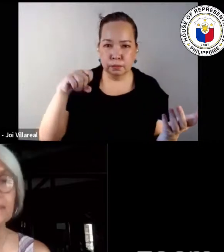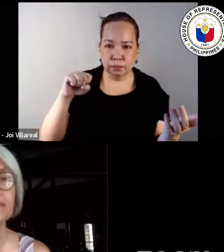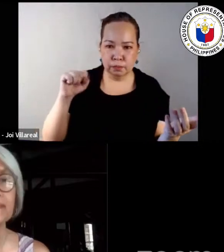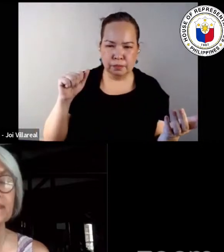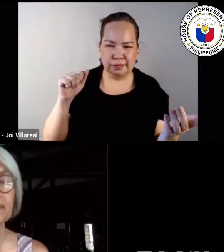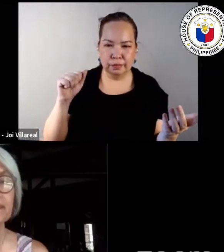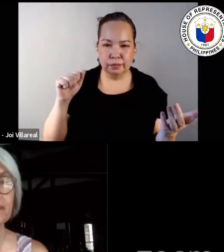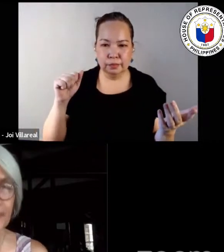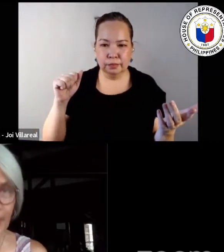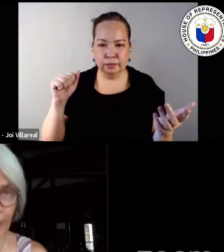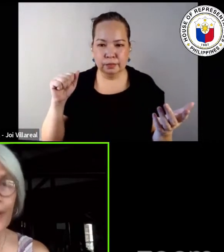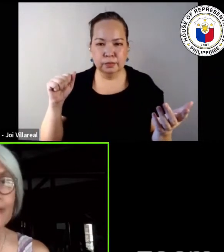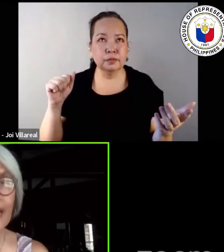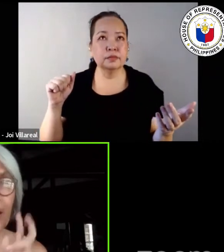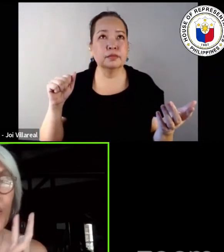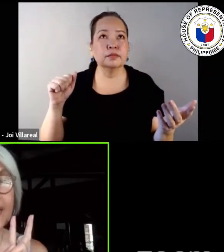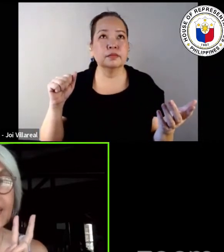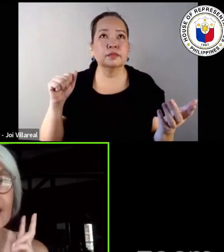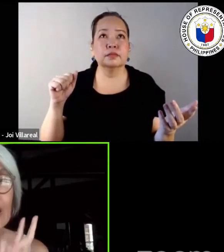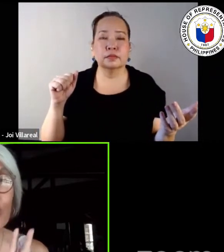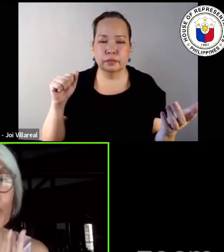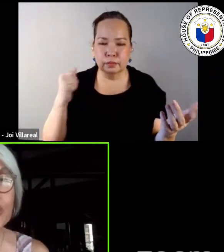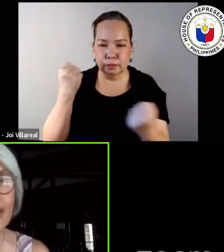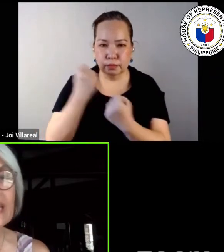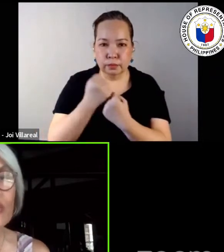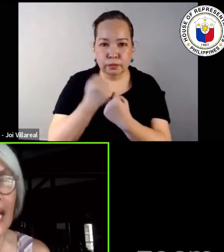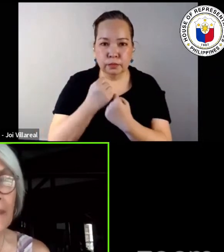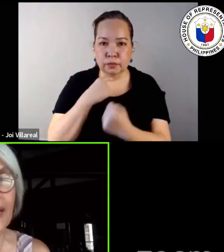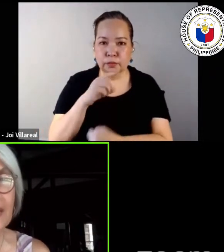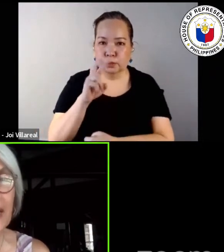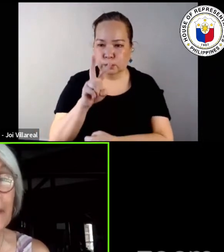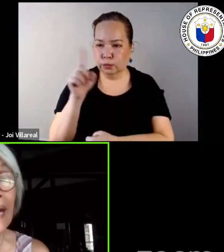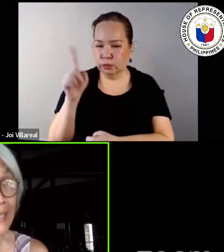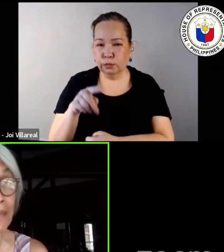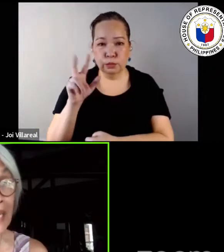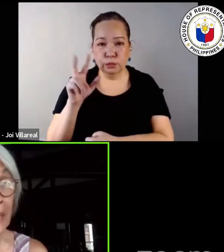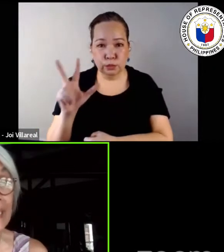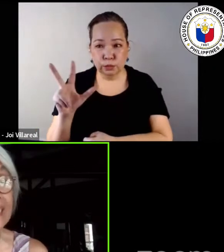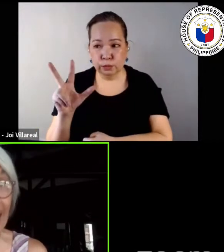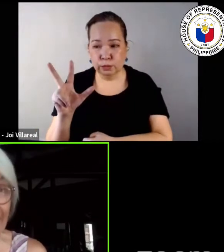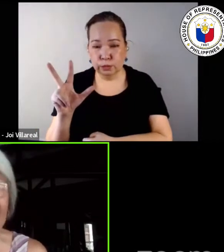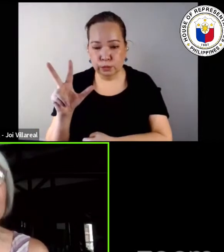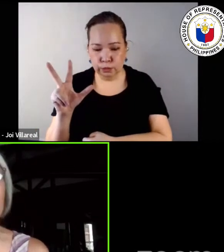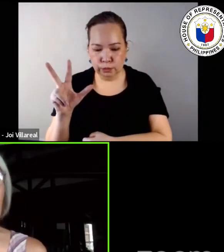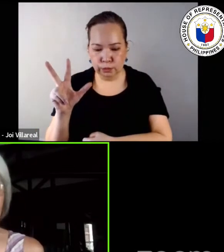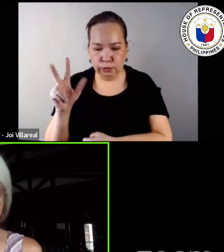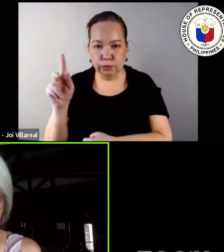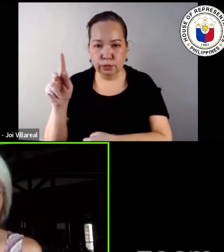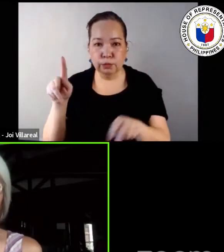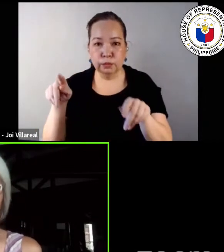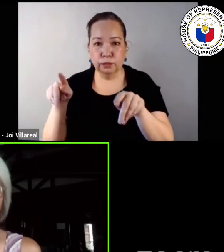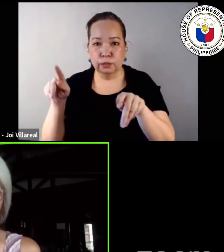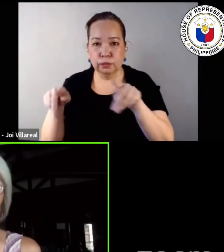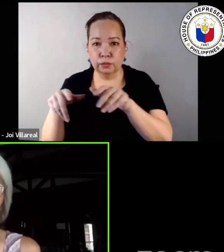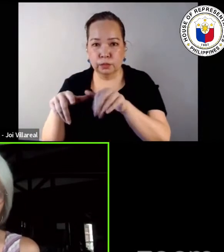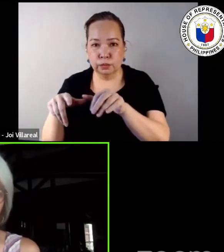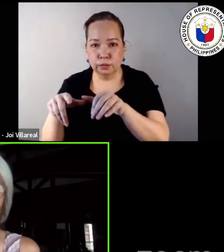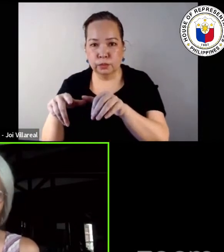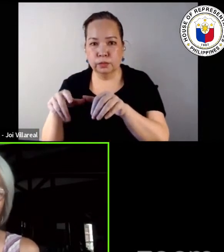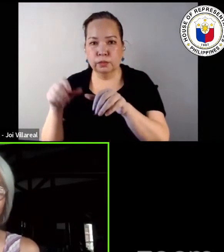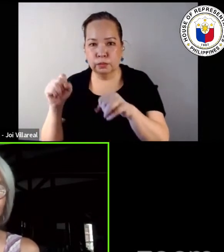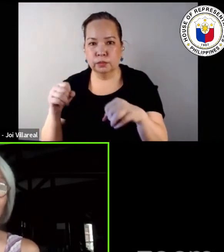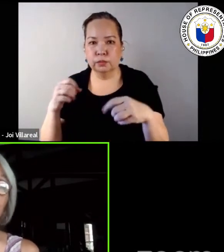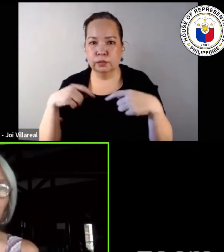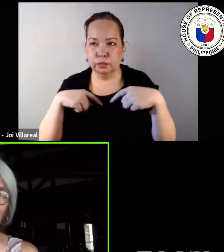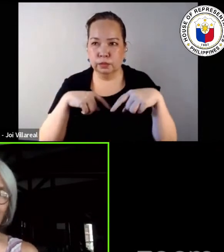to assist us on this matter. Opo, 2-3% lamang ng mga batang may kapansanan ang nakakaabot sa